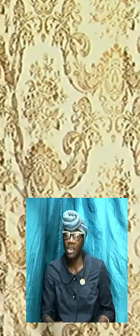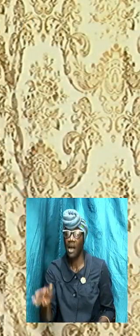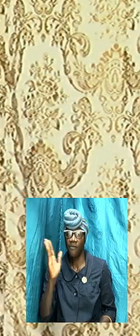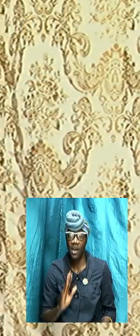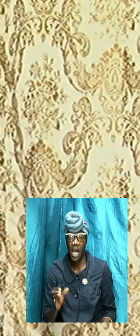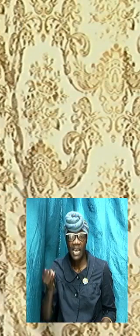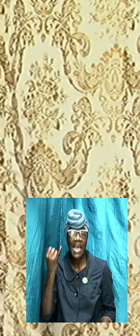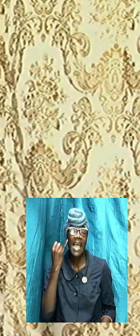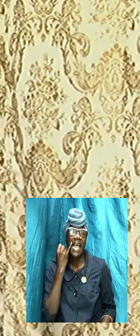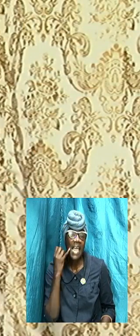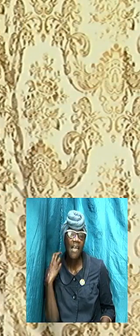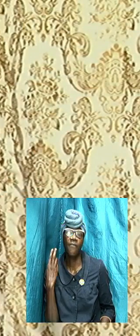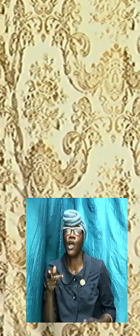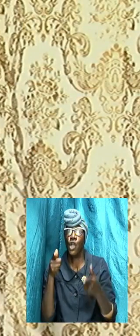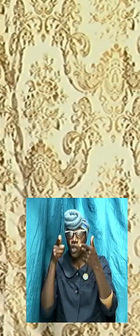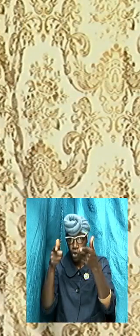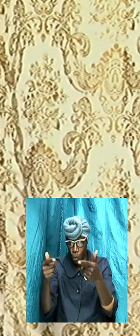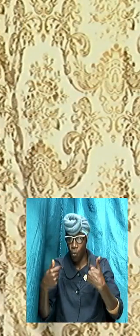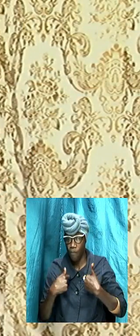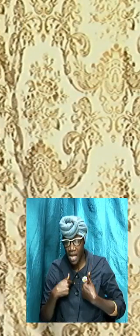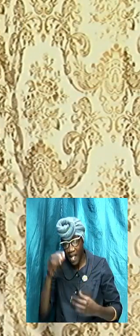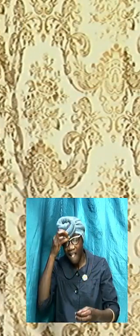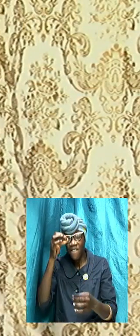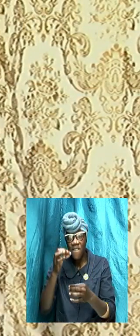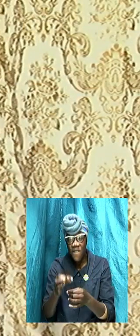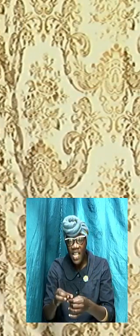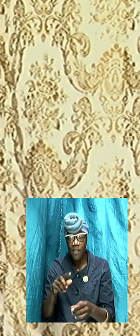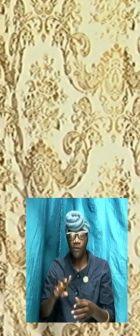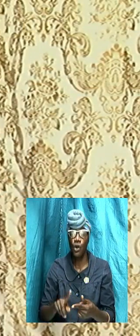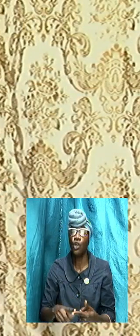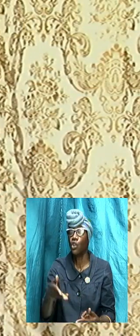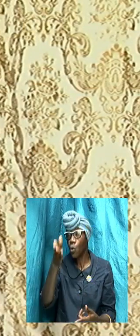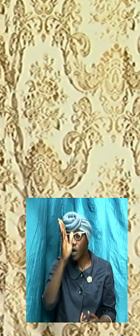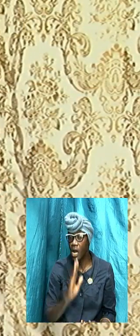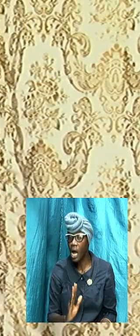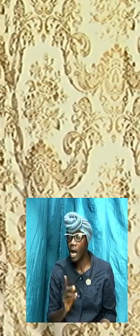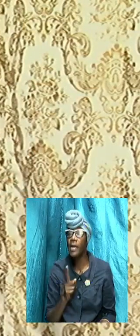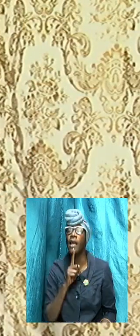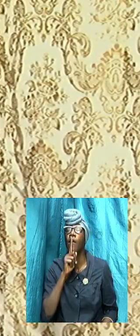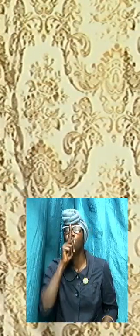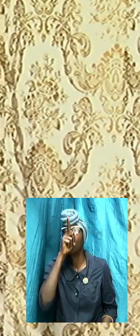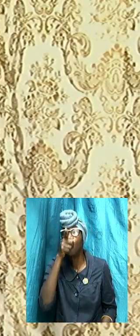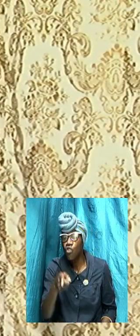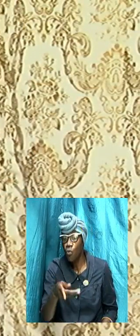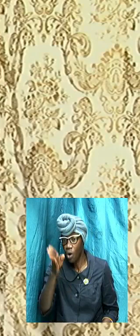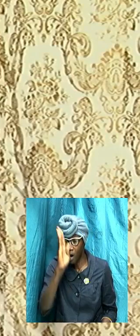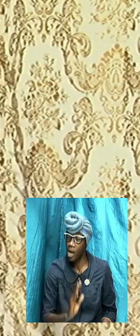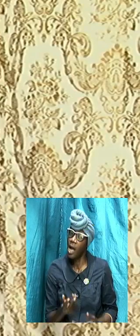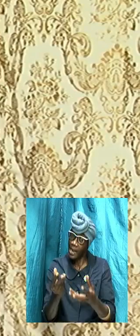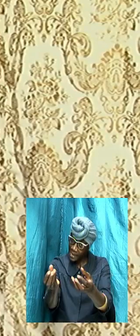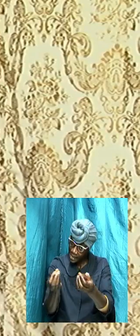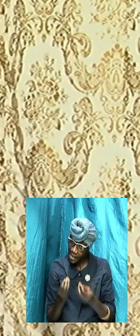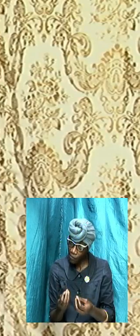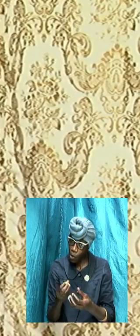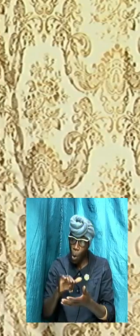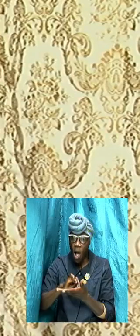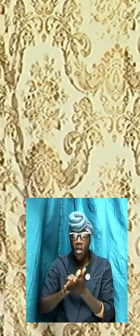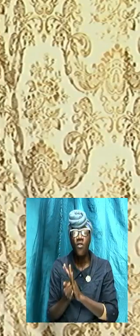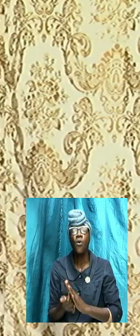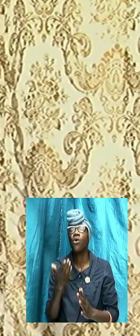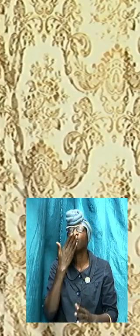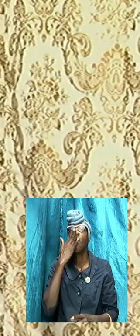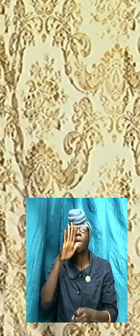we are faithful to the call, amen, we can be assured that God is going to give us those promises that he